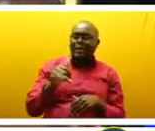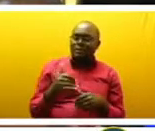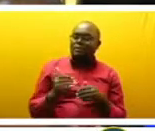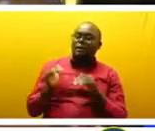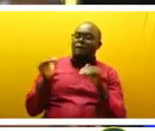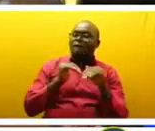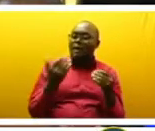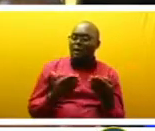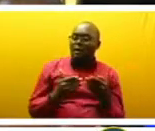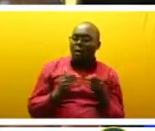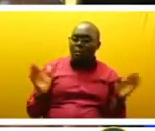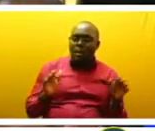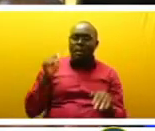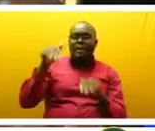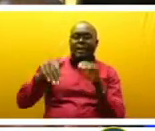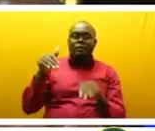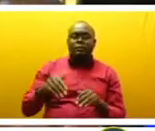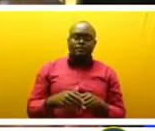election?